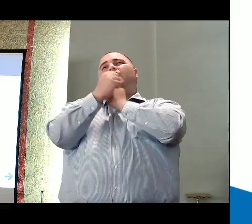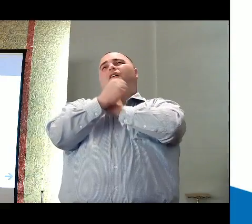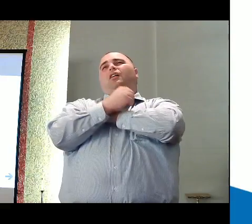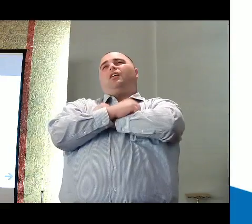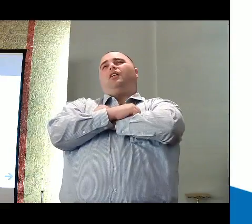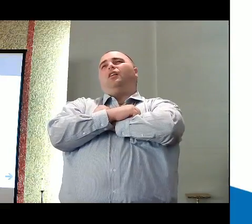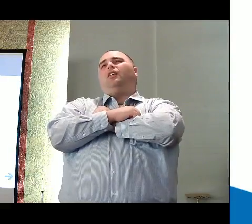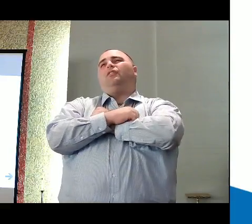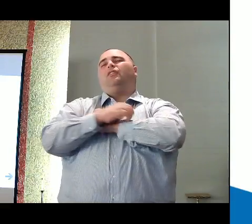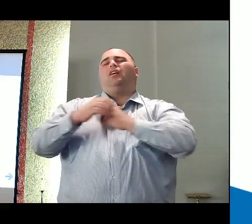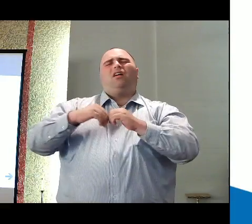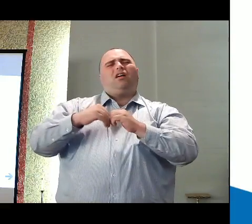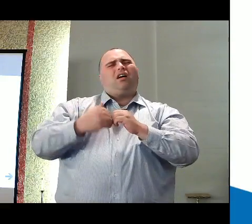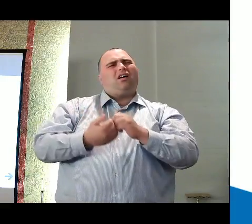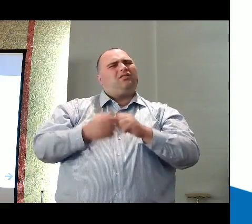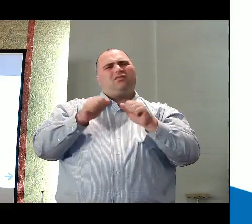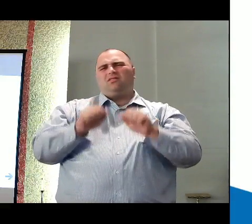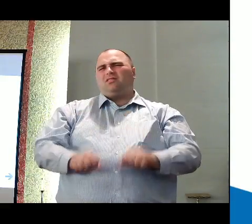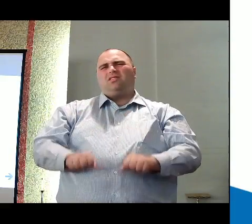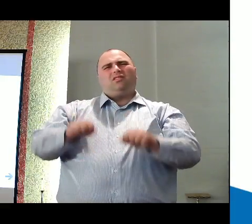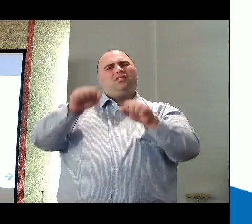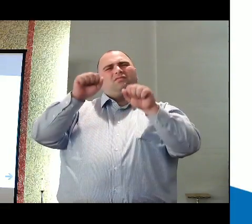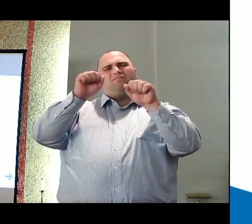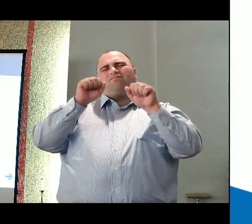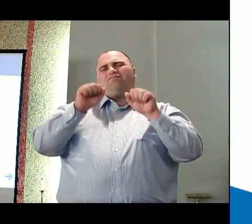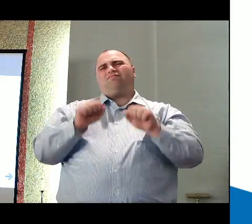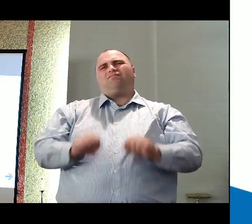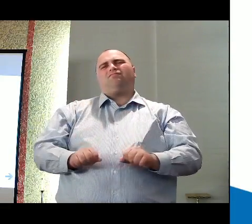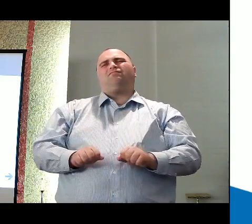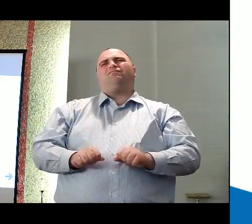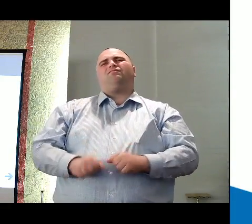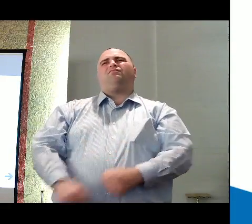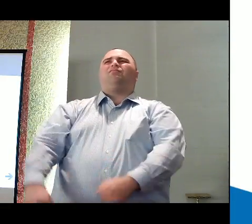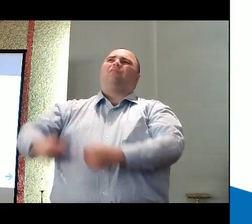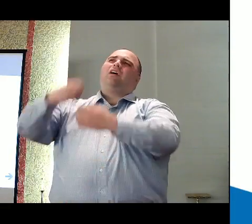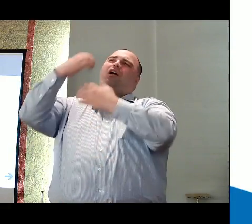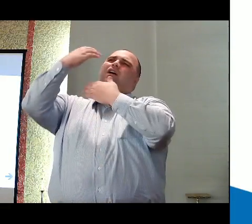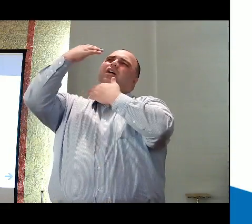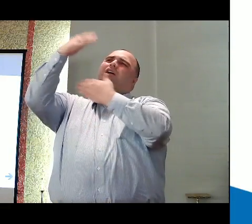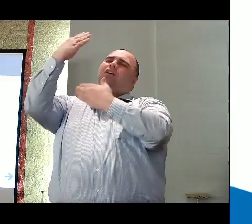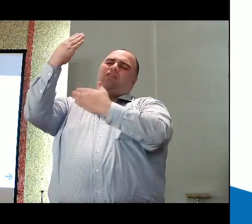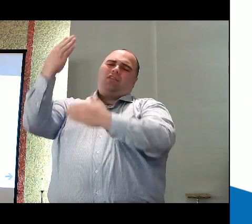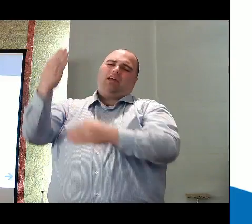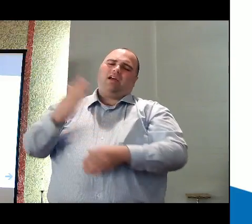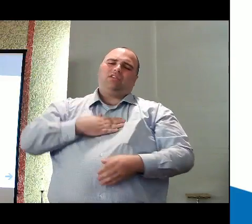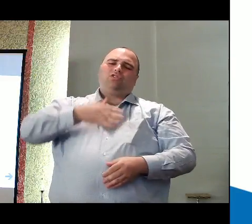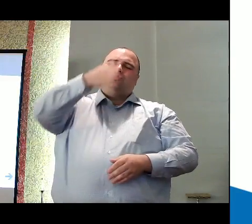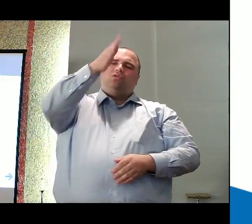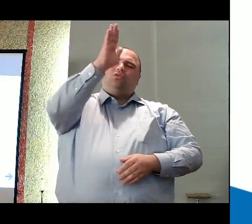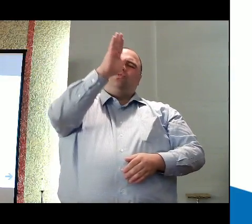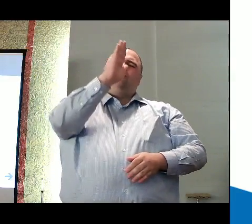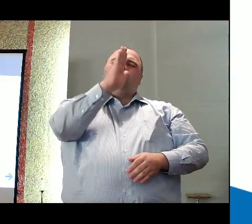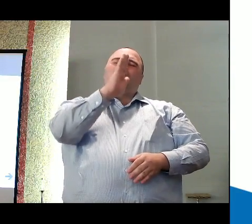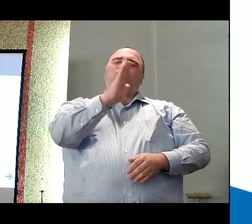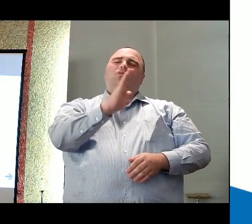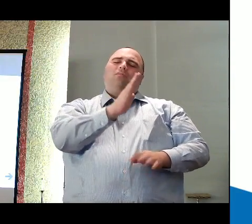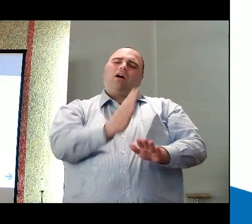Amazing love, how can it be that